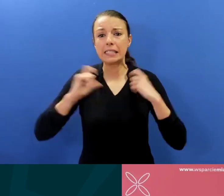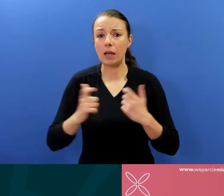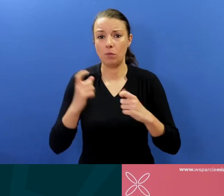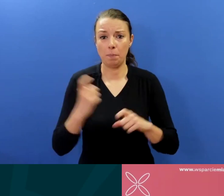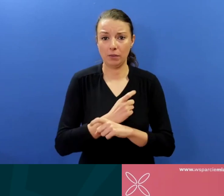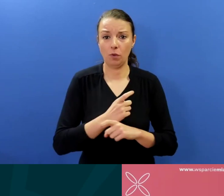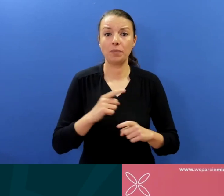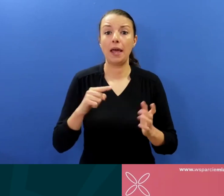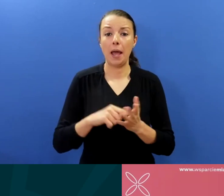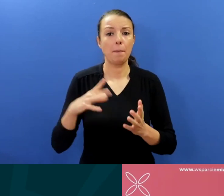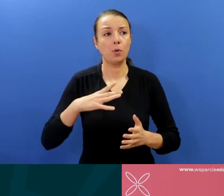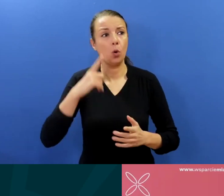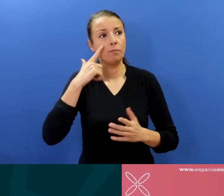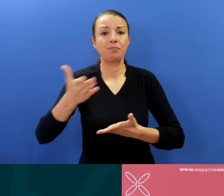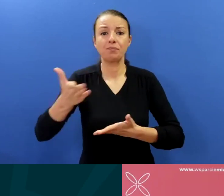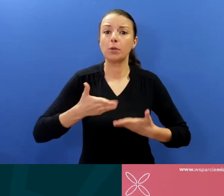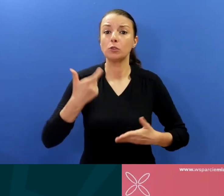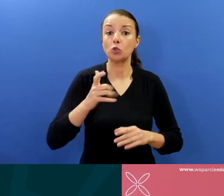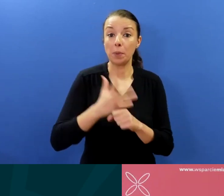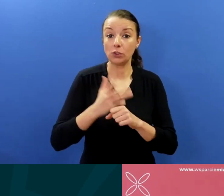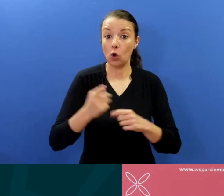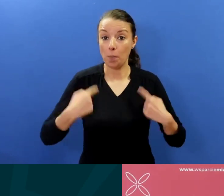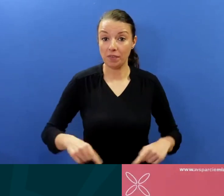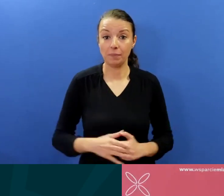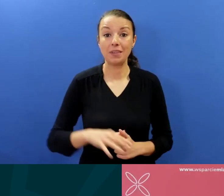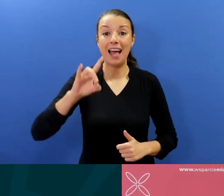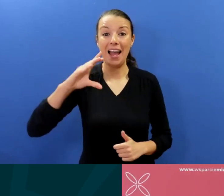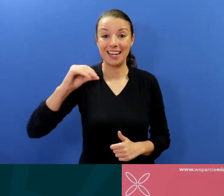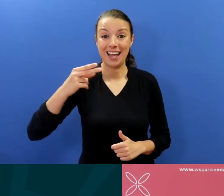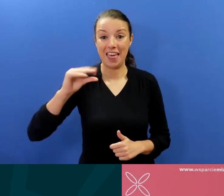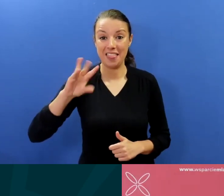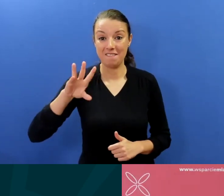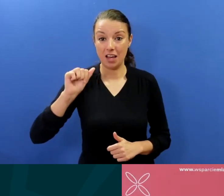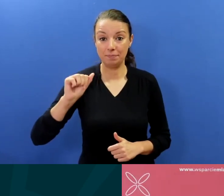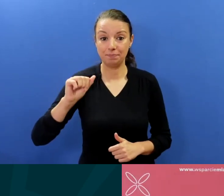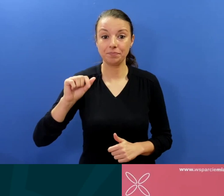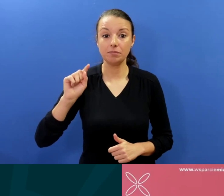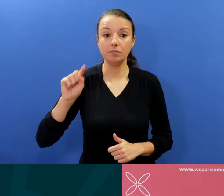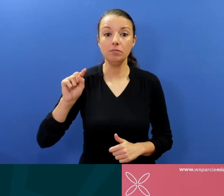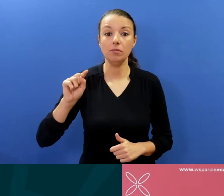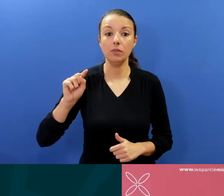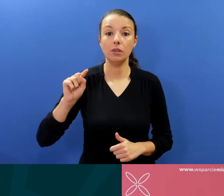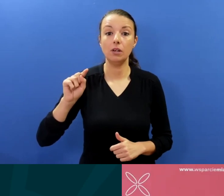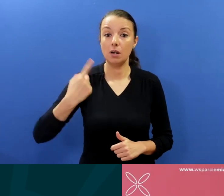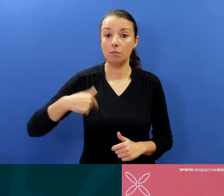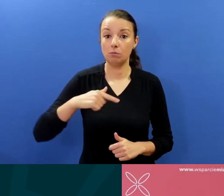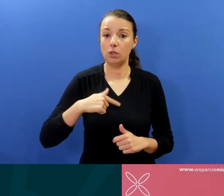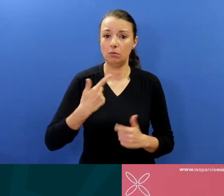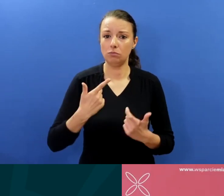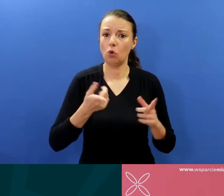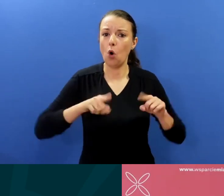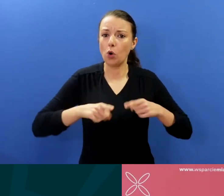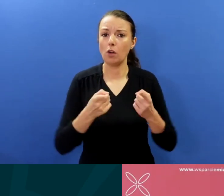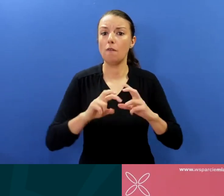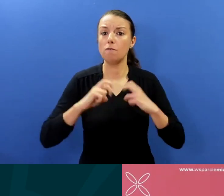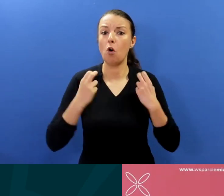invited. In Geneva, when we did the climate change forum, Geneva